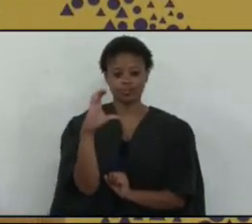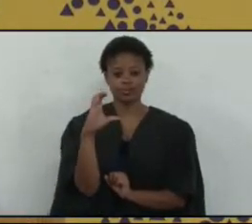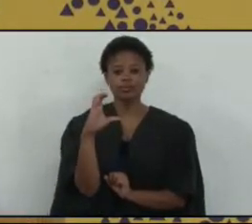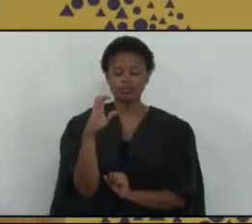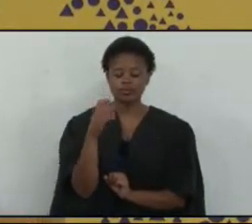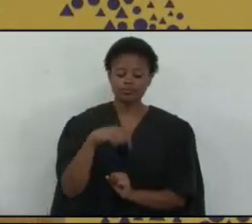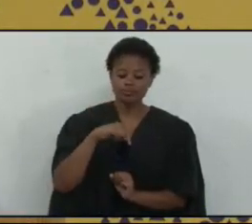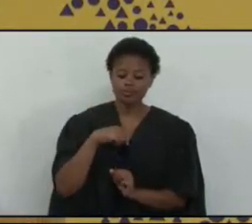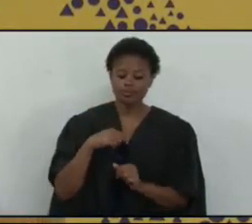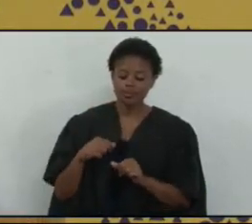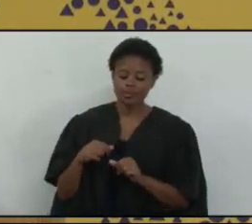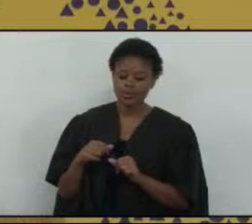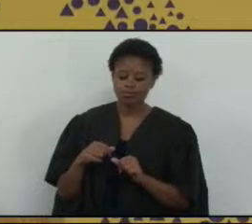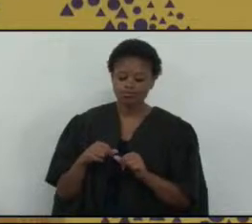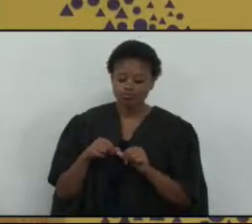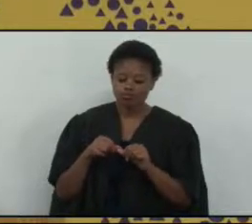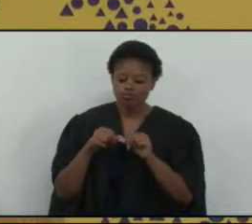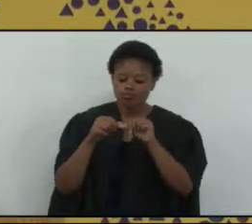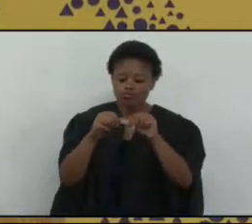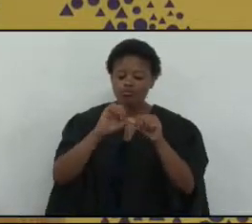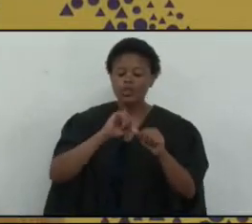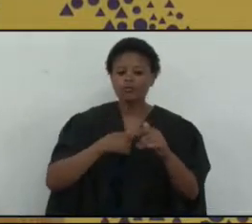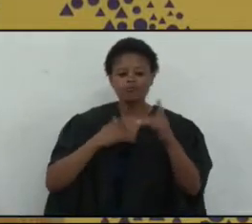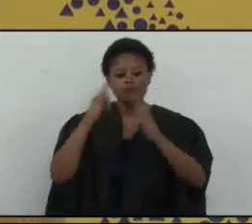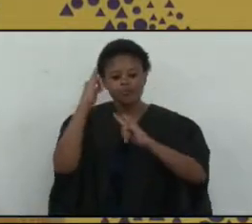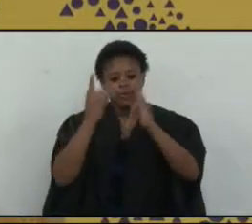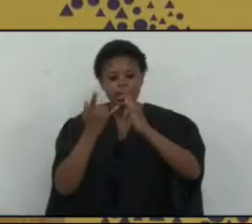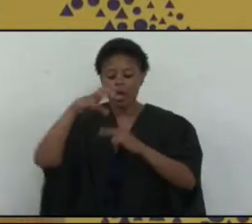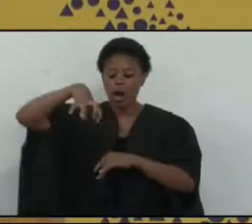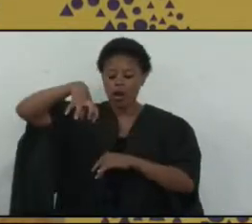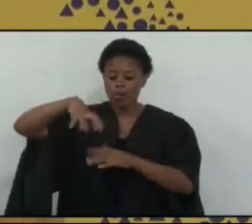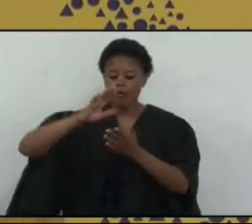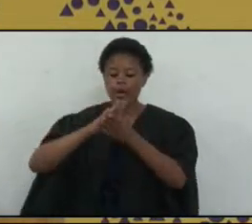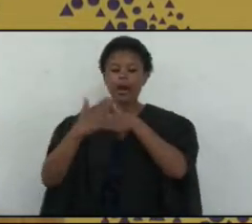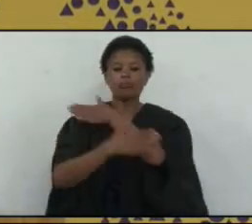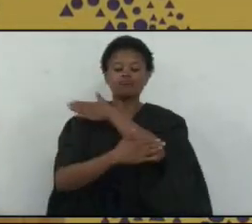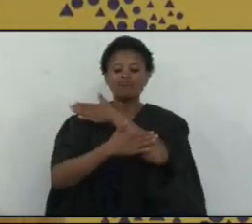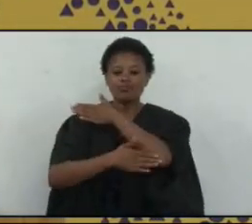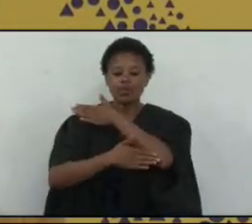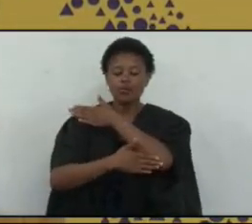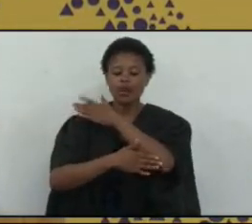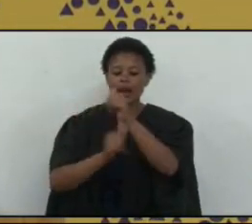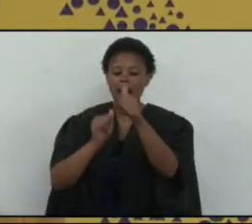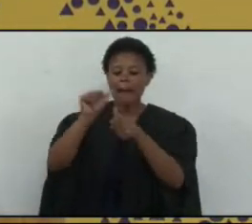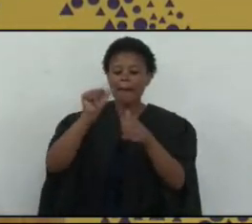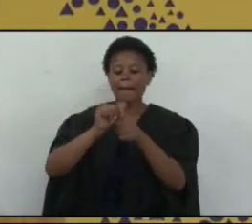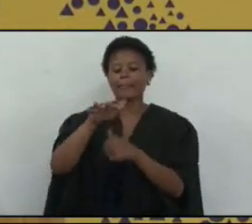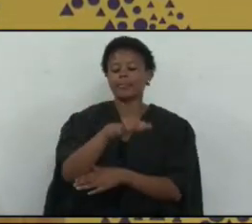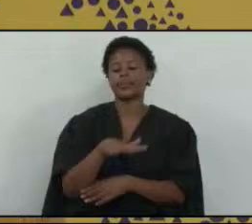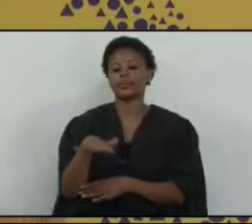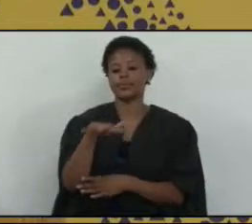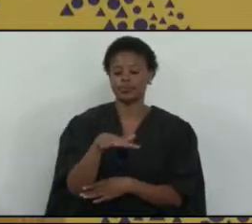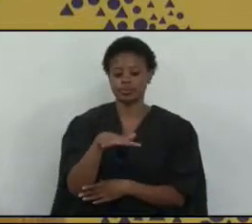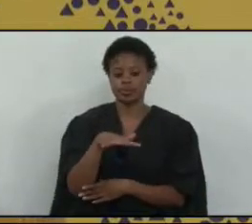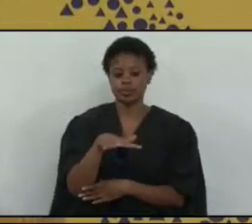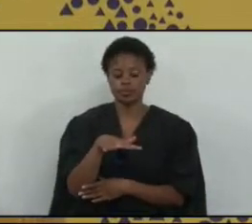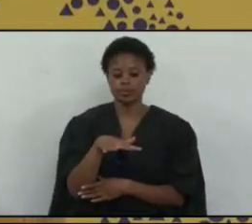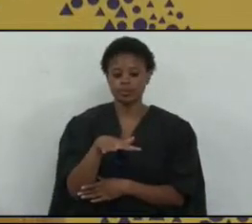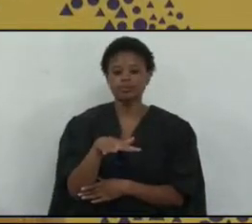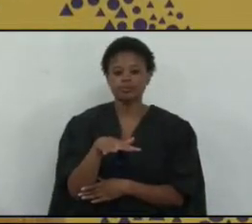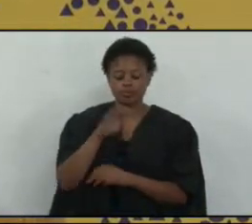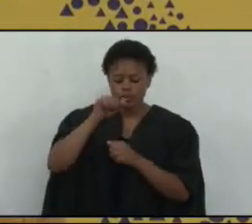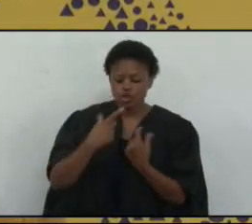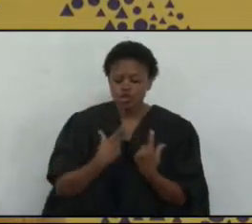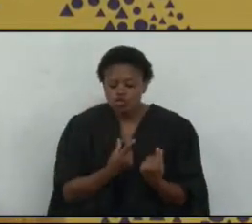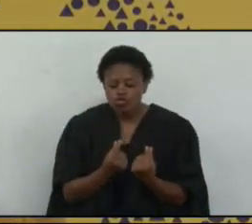is committed to leaving our city, our province, and our country in a better place than I found it. And I do